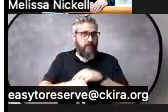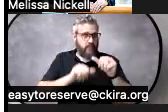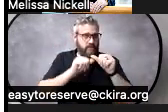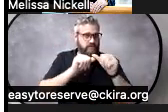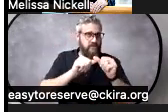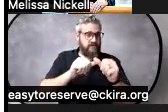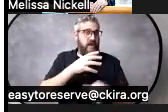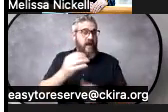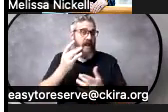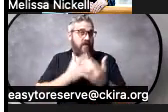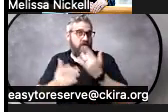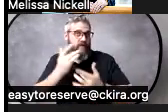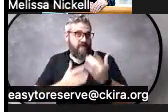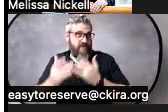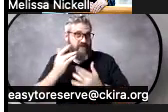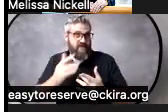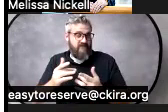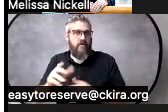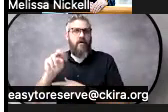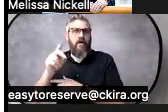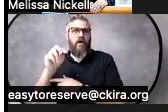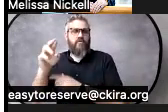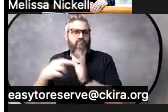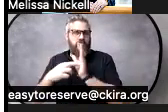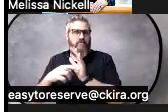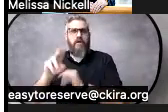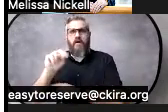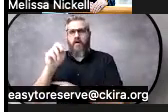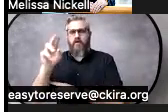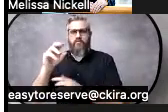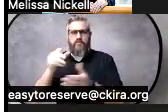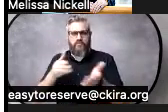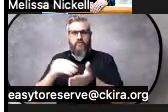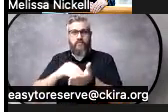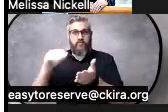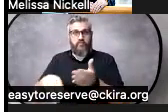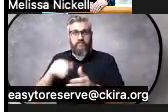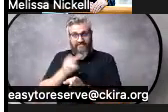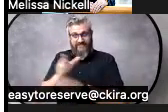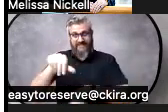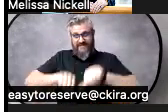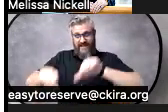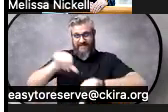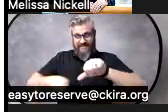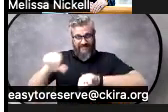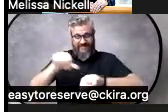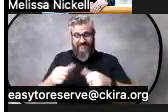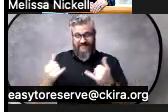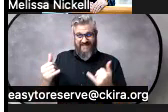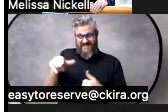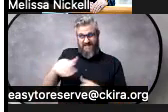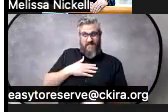lack thereof of underrepresented and/or underserved students in science. And this is a result of